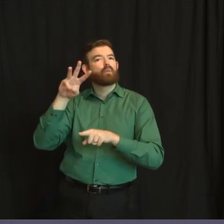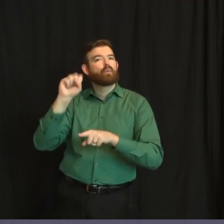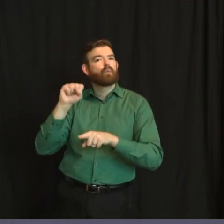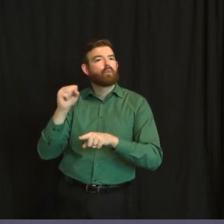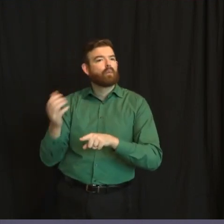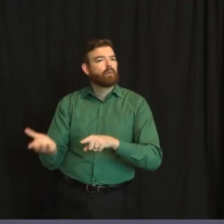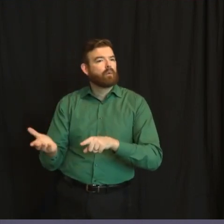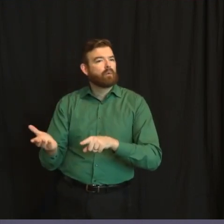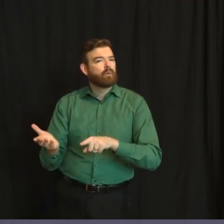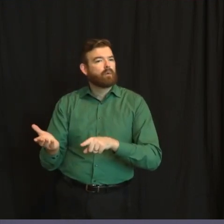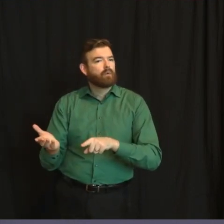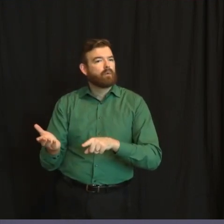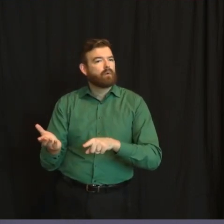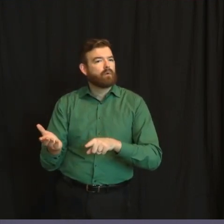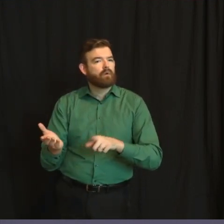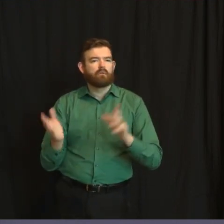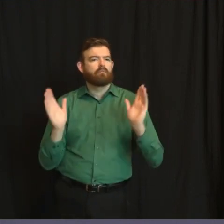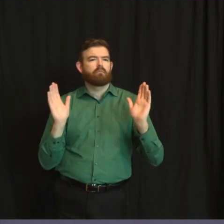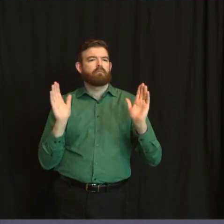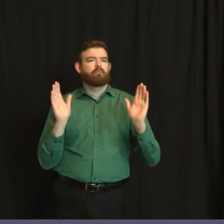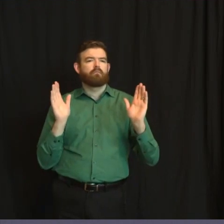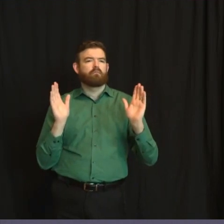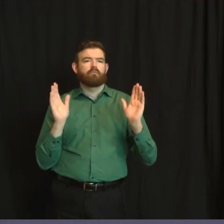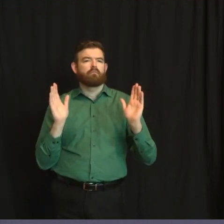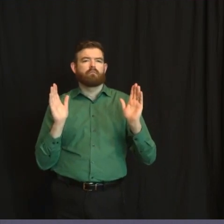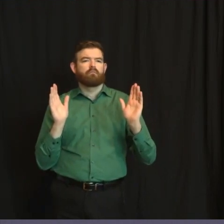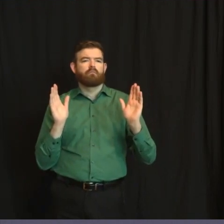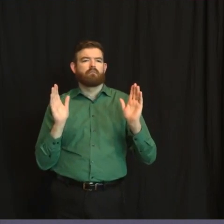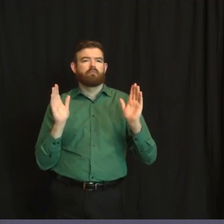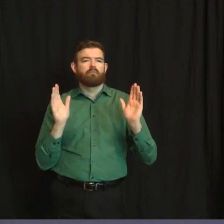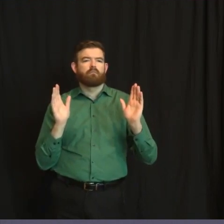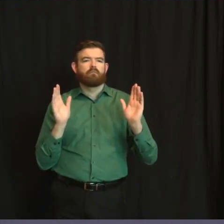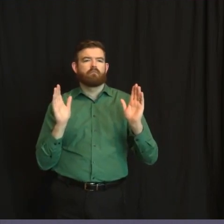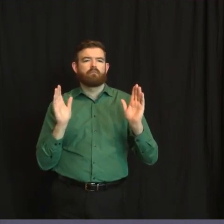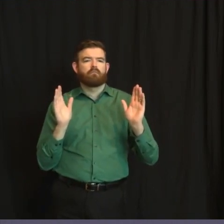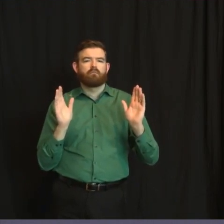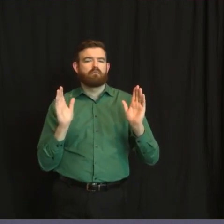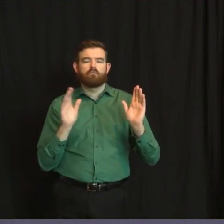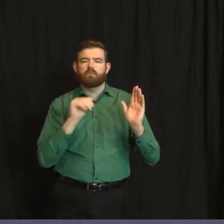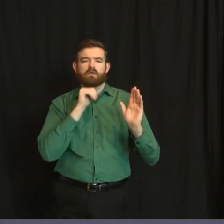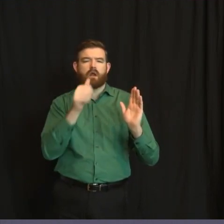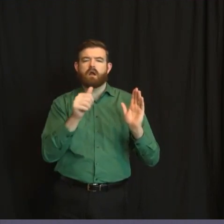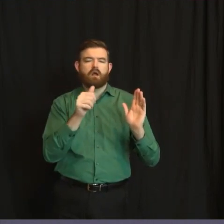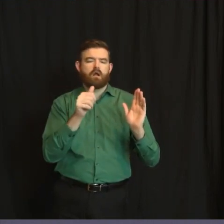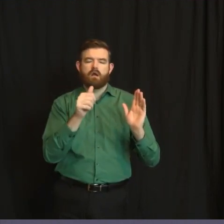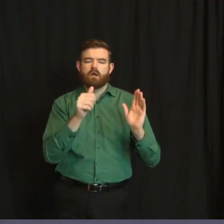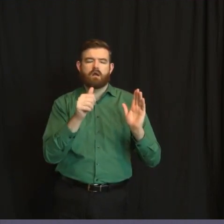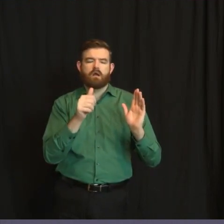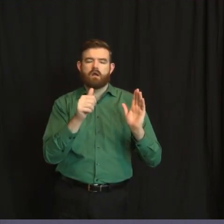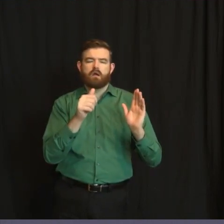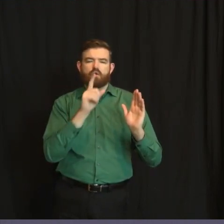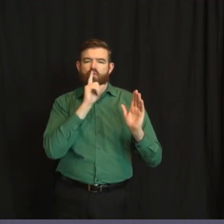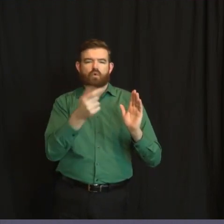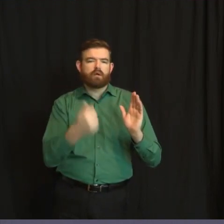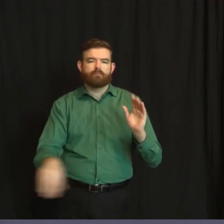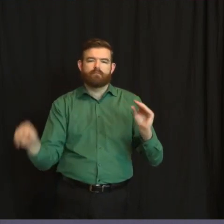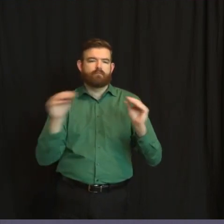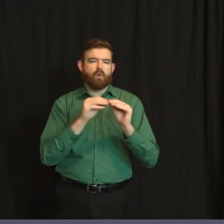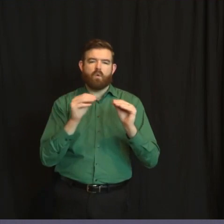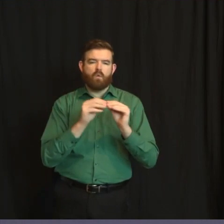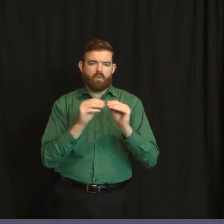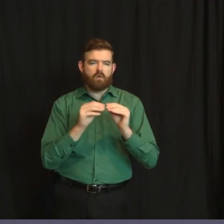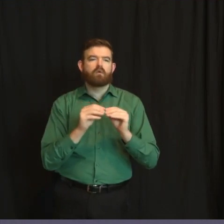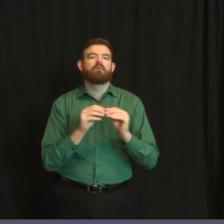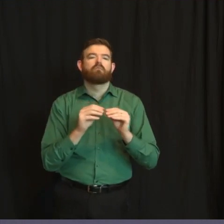that, and so that's not relevant. I may be the titular head of the Democratic Party, but I'm not the titular head of the Middlesex County